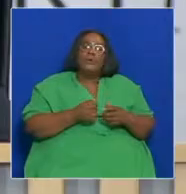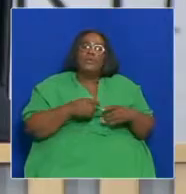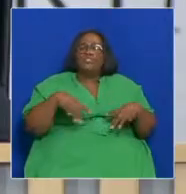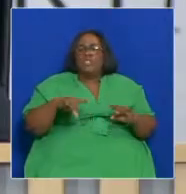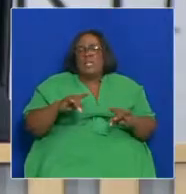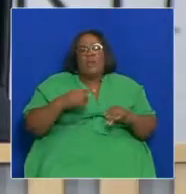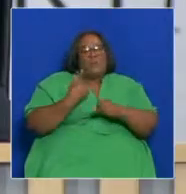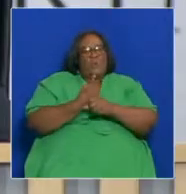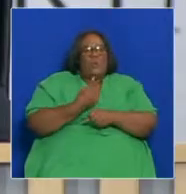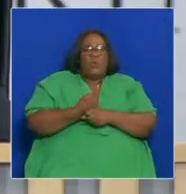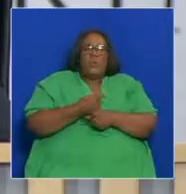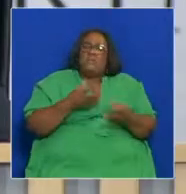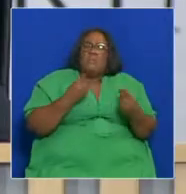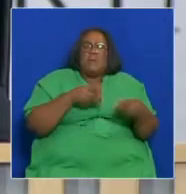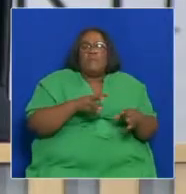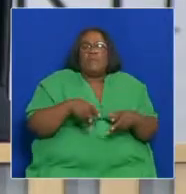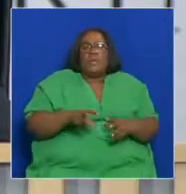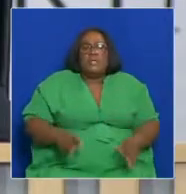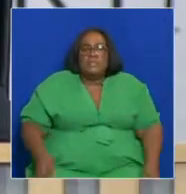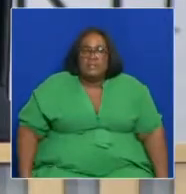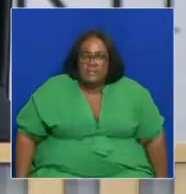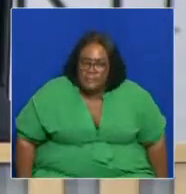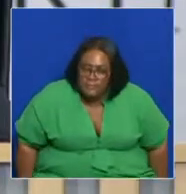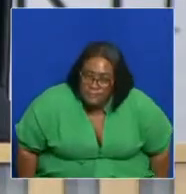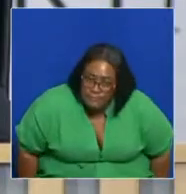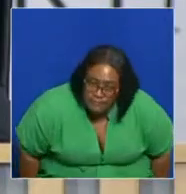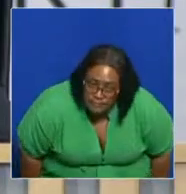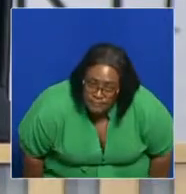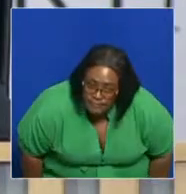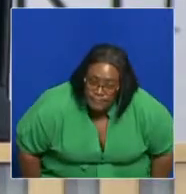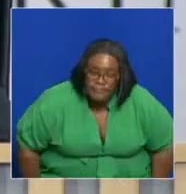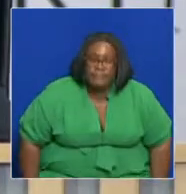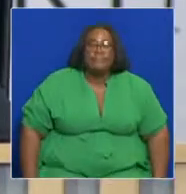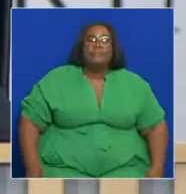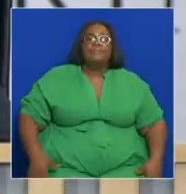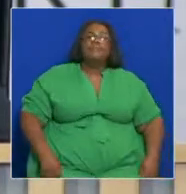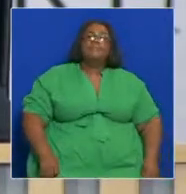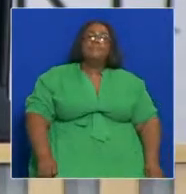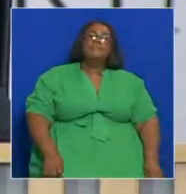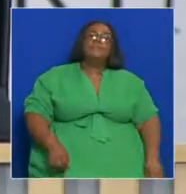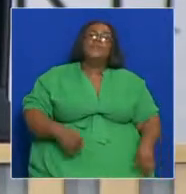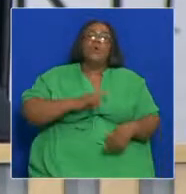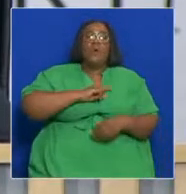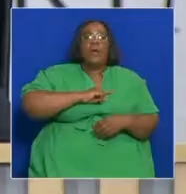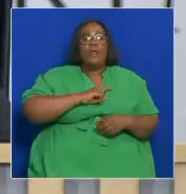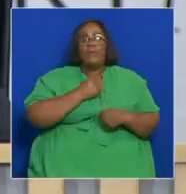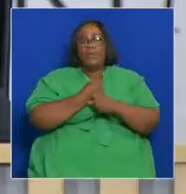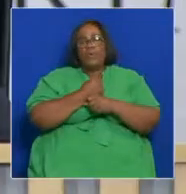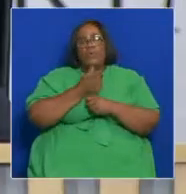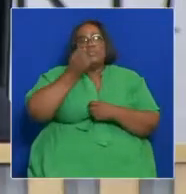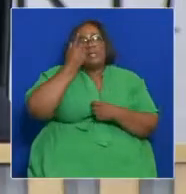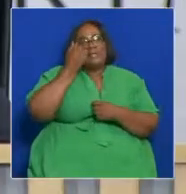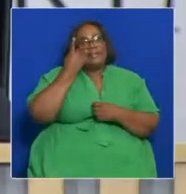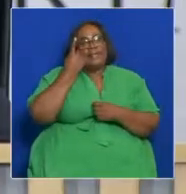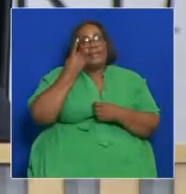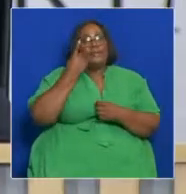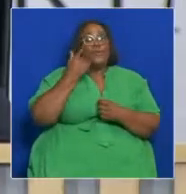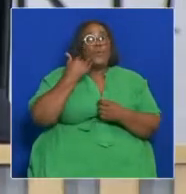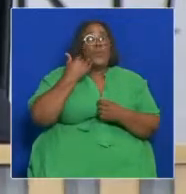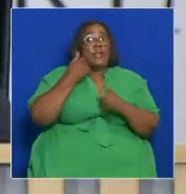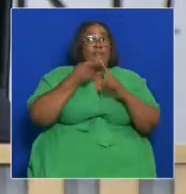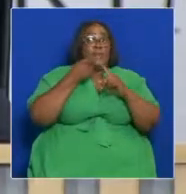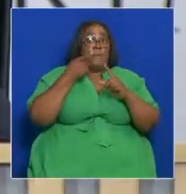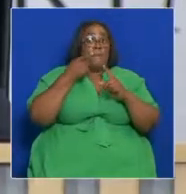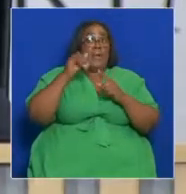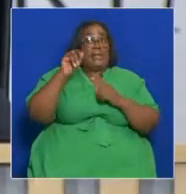because what we always understood is that when they came from the ID's office, those are priority matters. So we'll